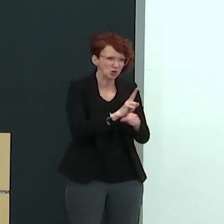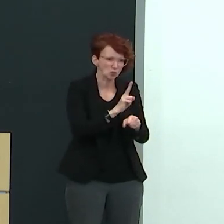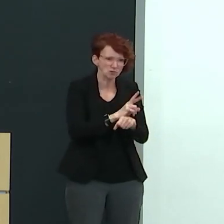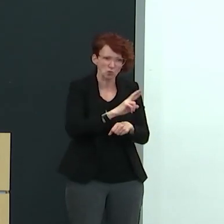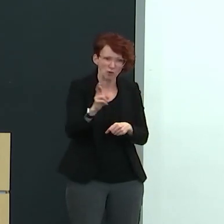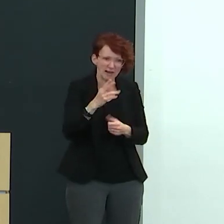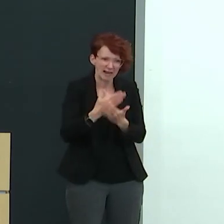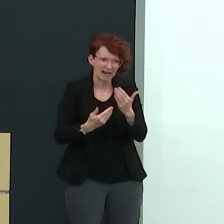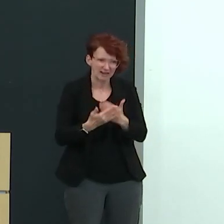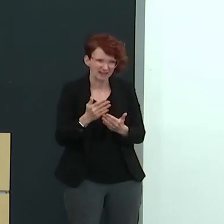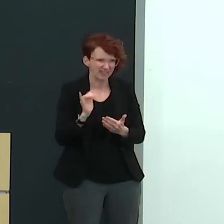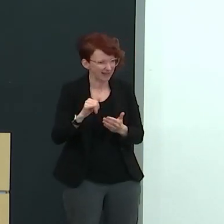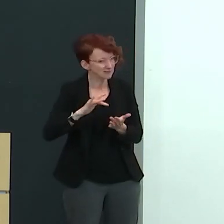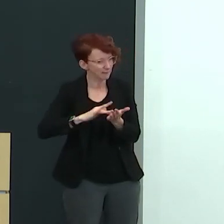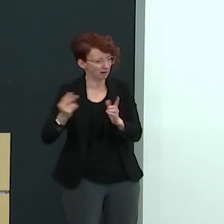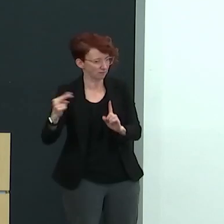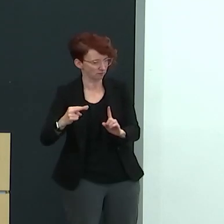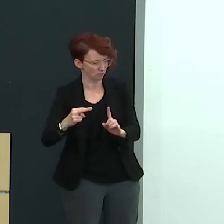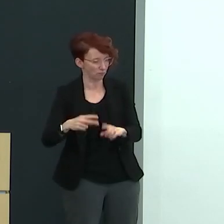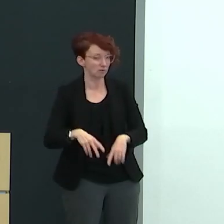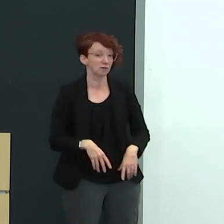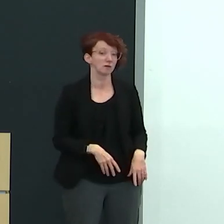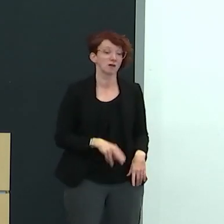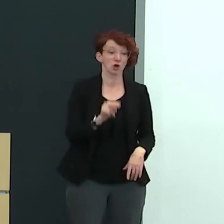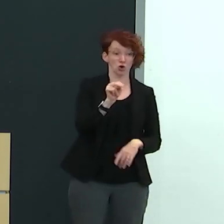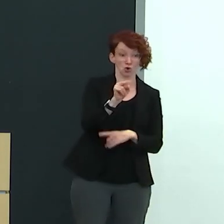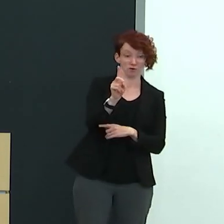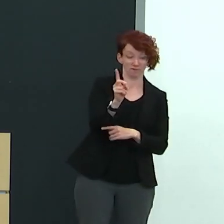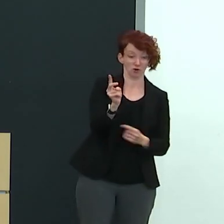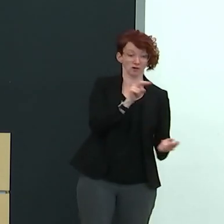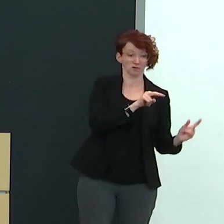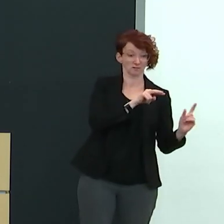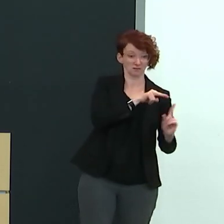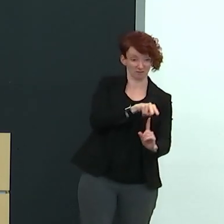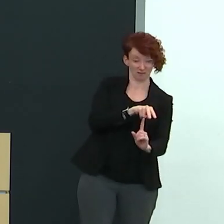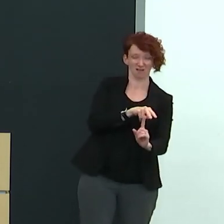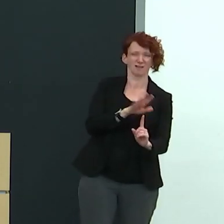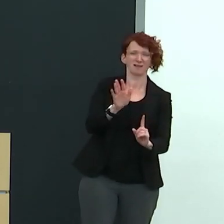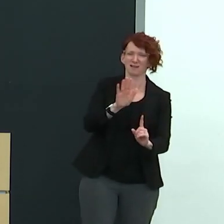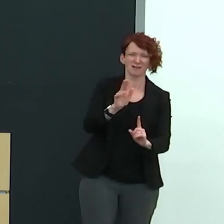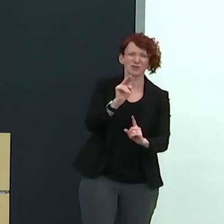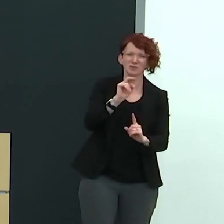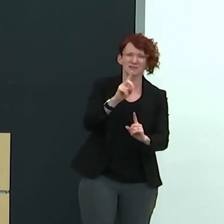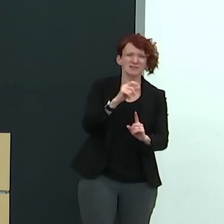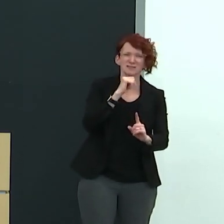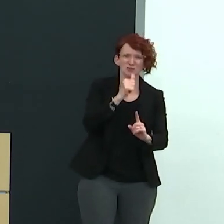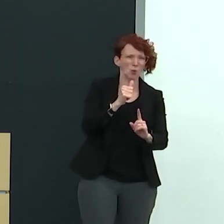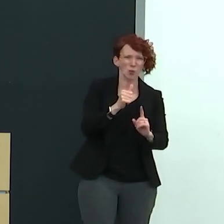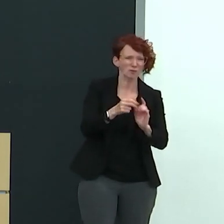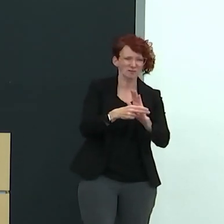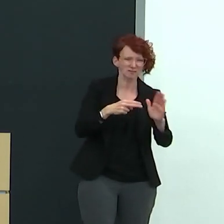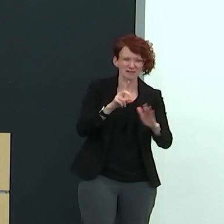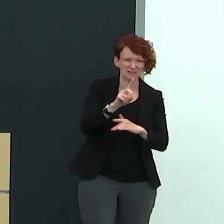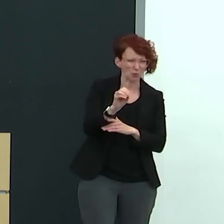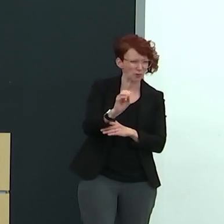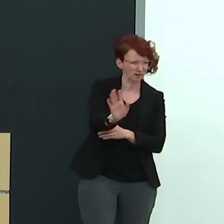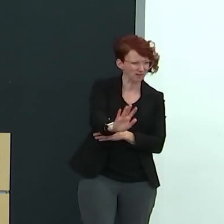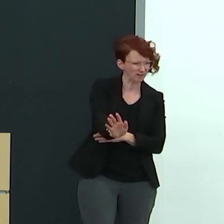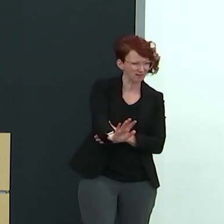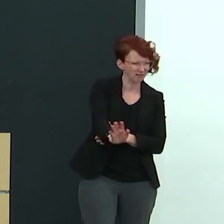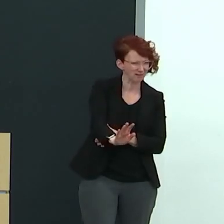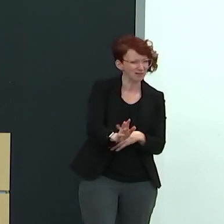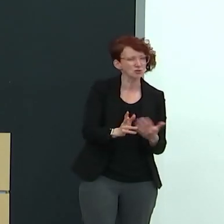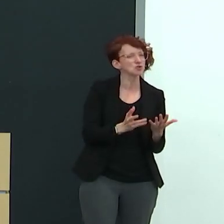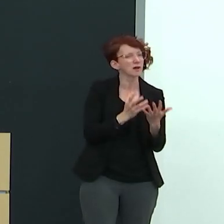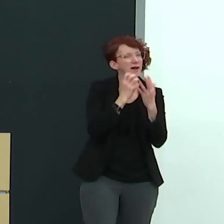hand. While the neurodiverse movement argues that neurodiversity should not be classified as a disorder, but embraced as